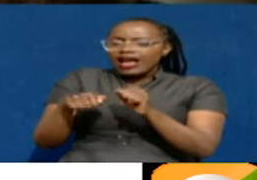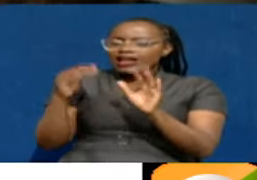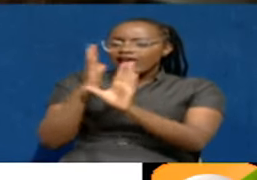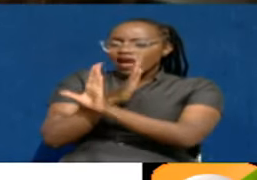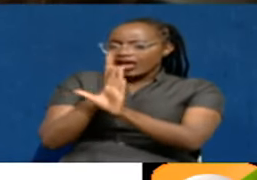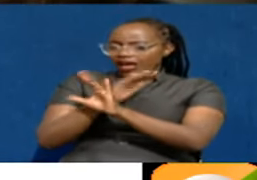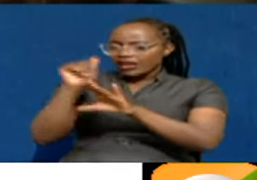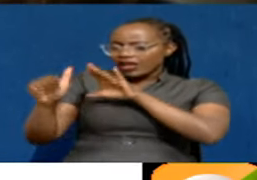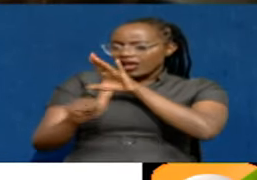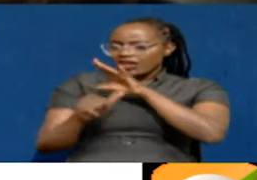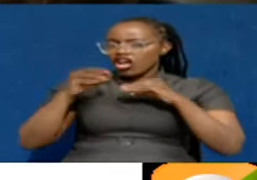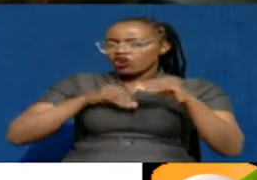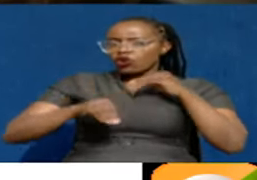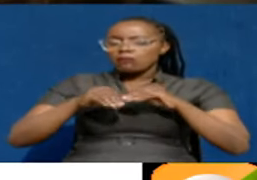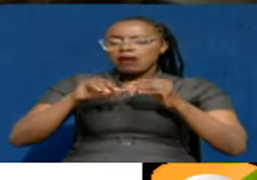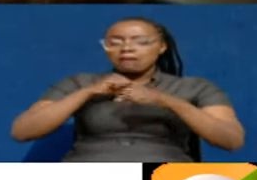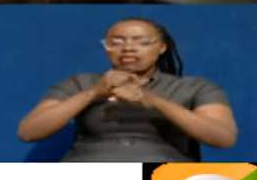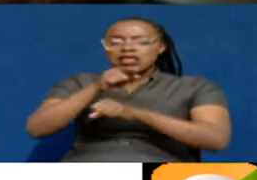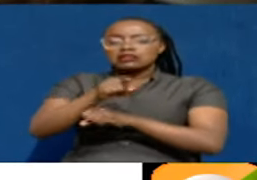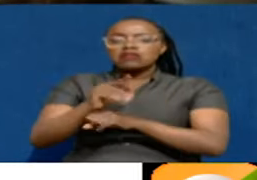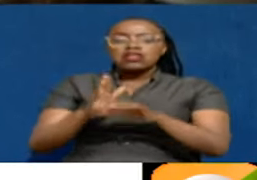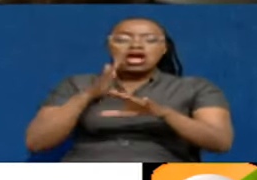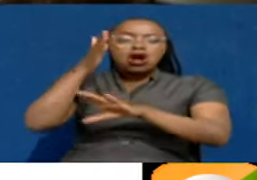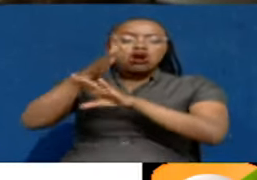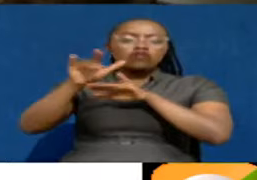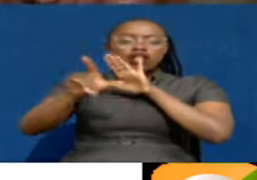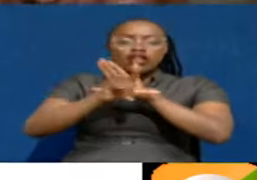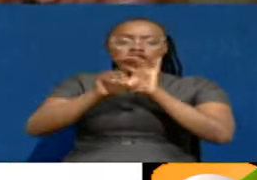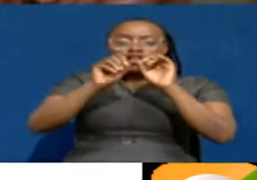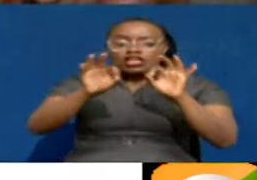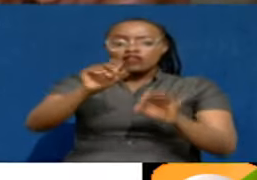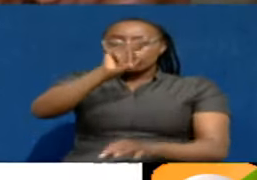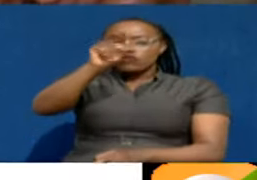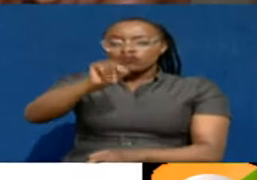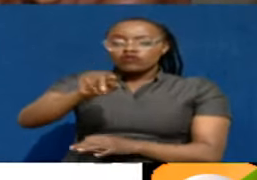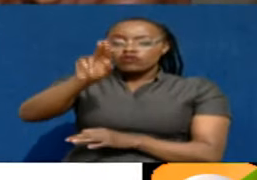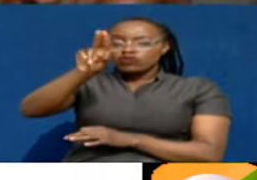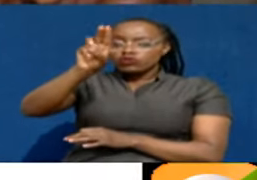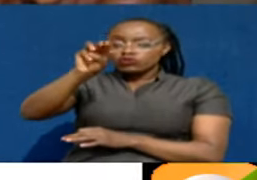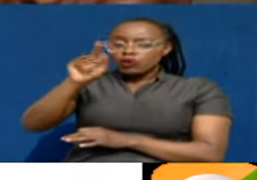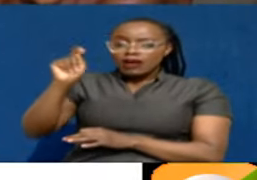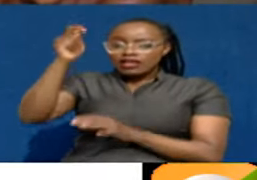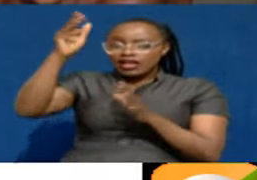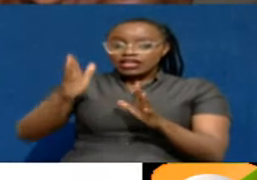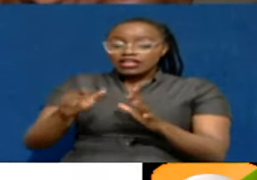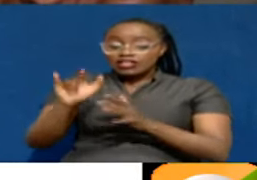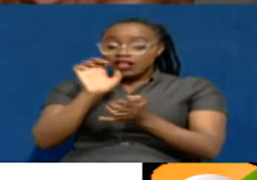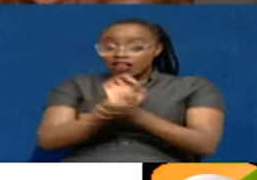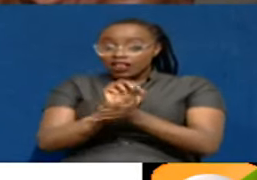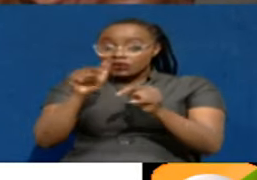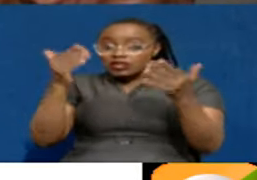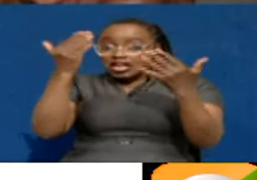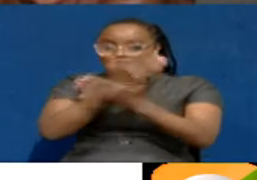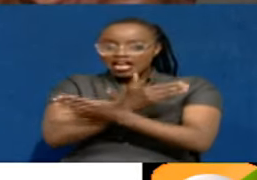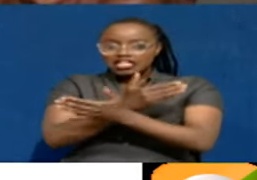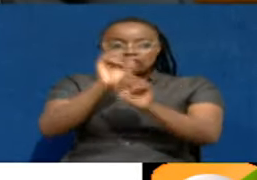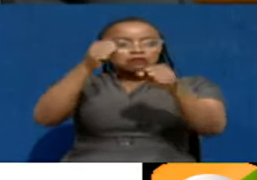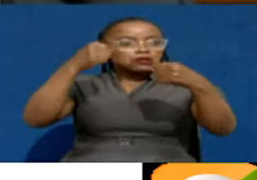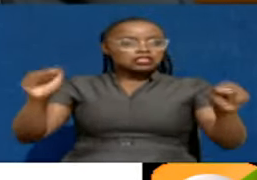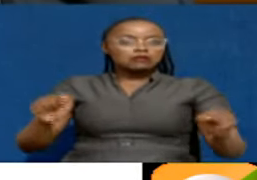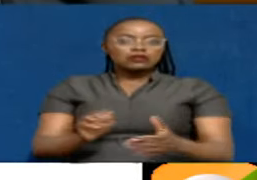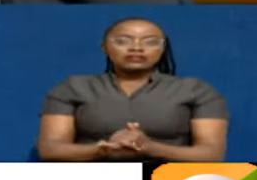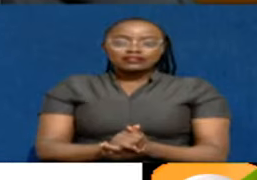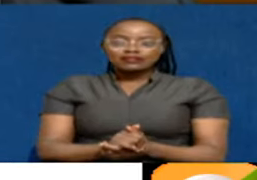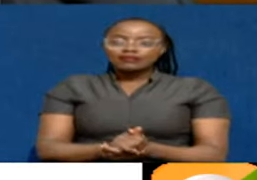made them to be above the law. Mm-hmm. If Zuma was a Kenyan, Zuma will not be in jail tonight. Mm-hmm.